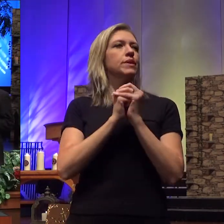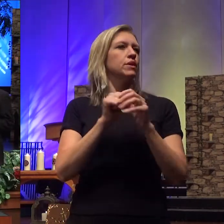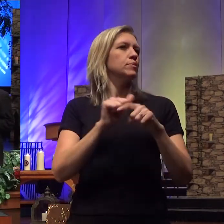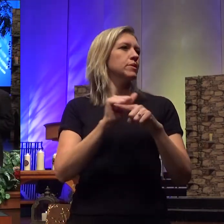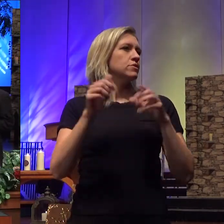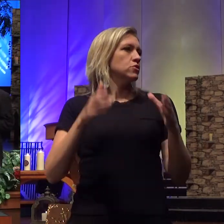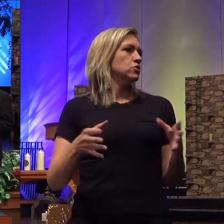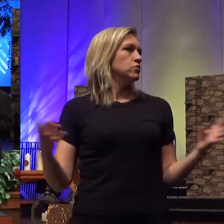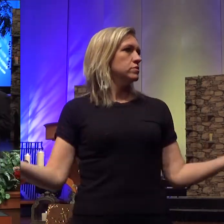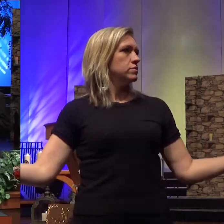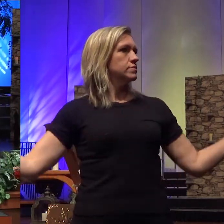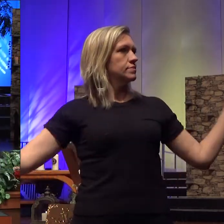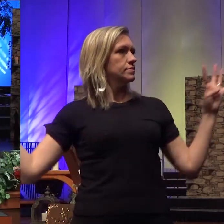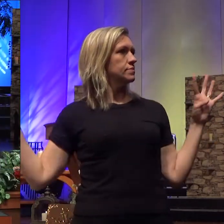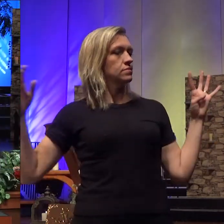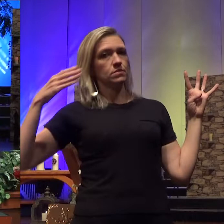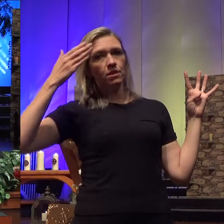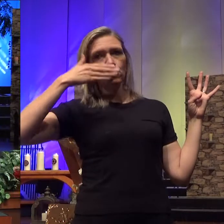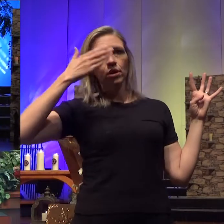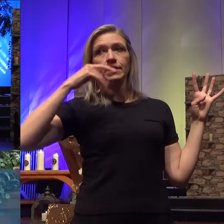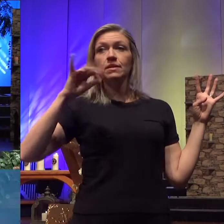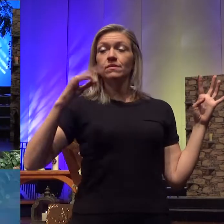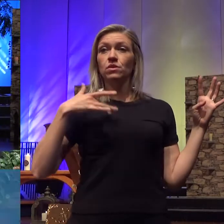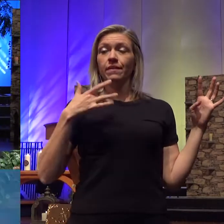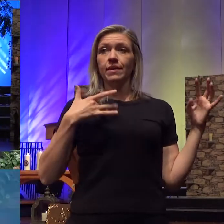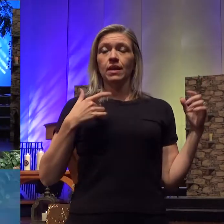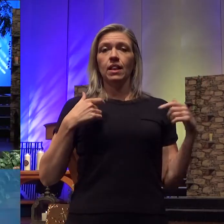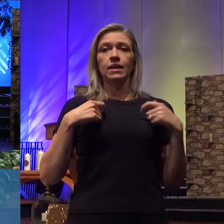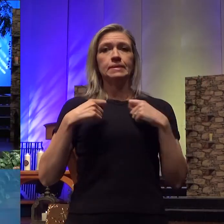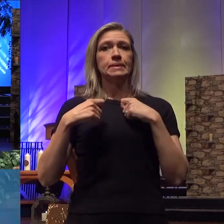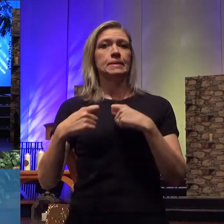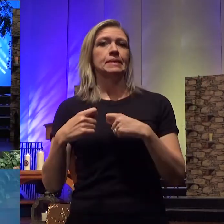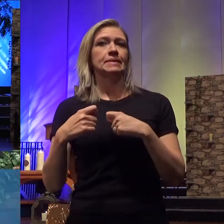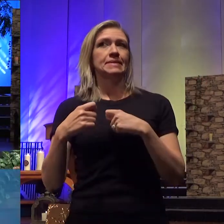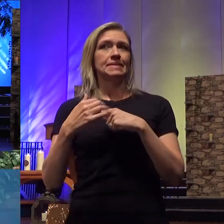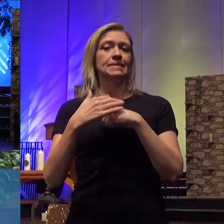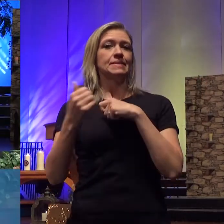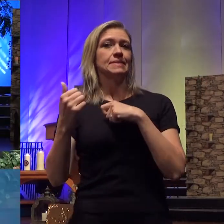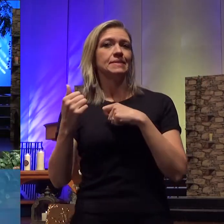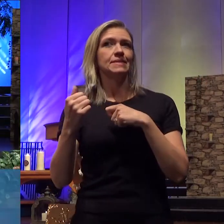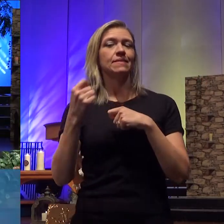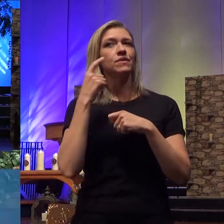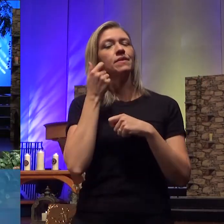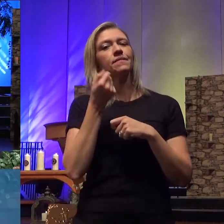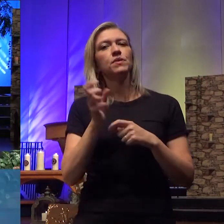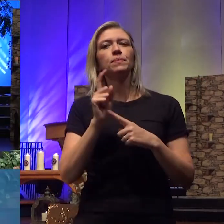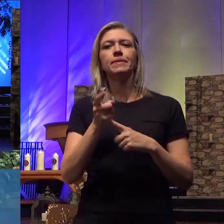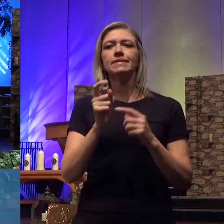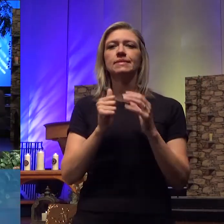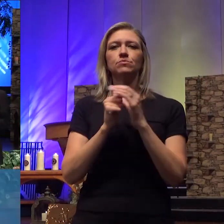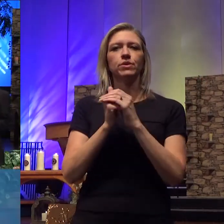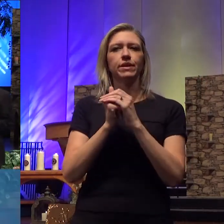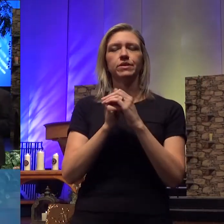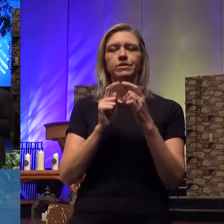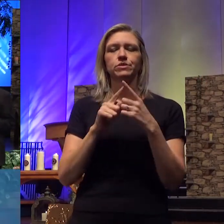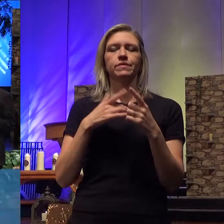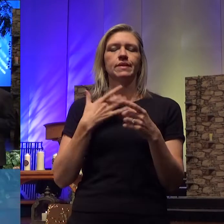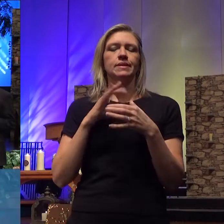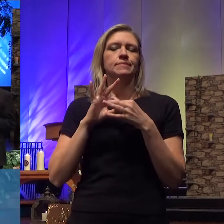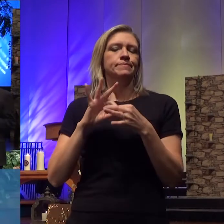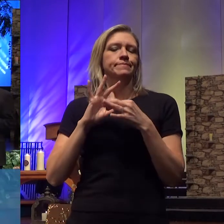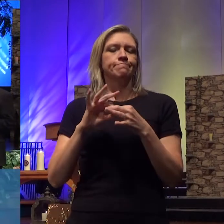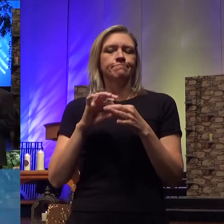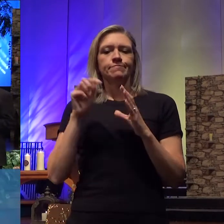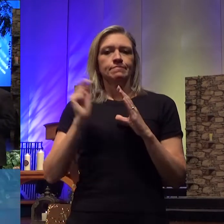prayer practitioners are headed down front here. And so if you're feeling called this morning for a couple minutes of prayer, just to dive